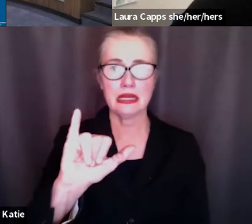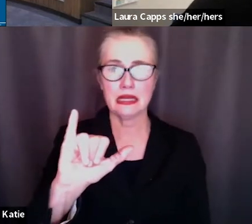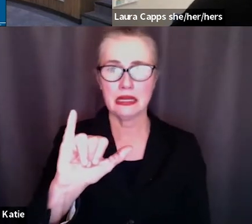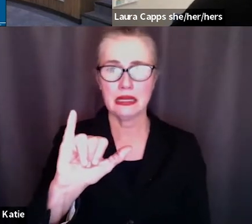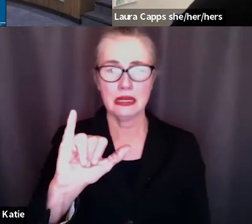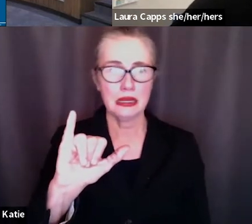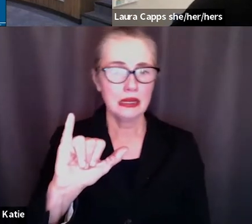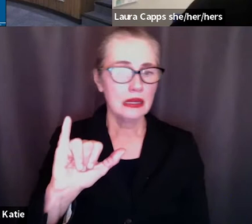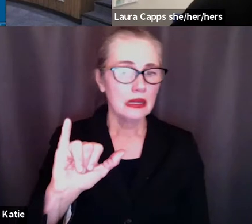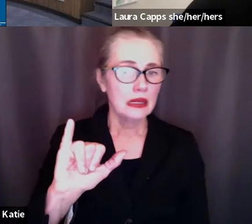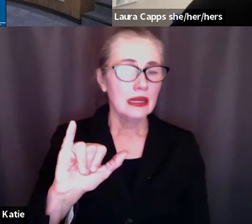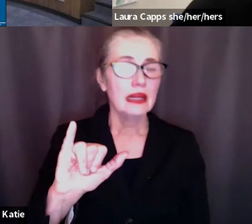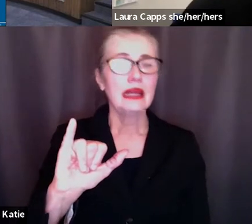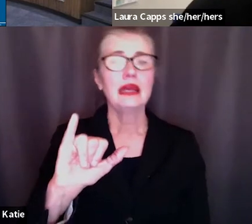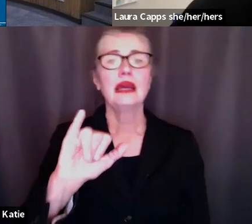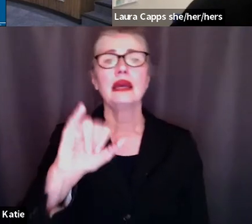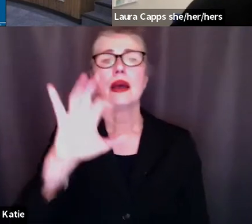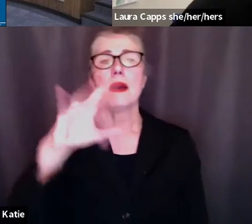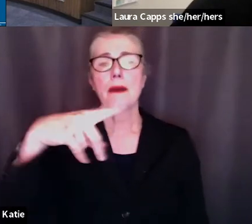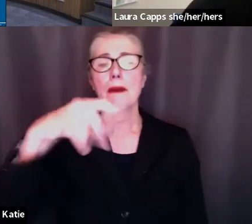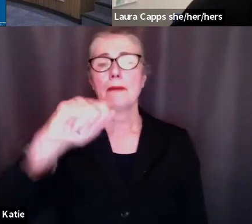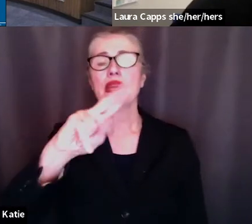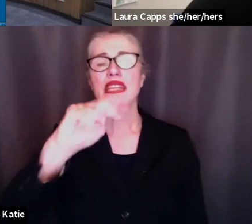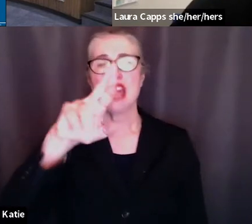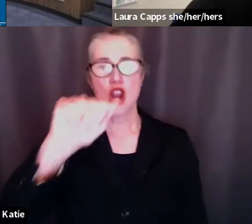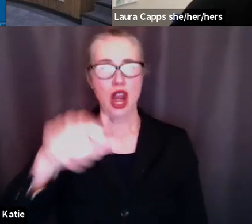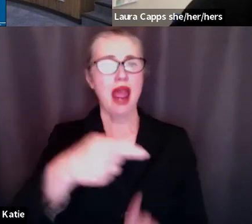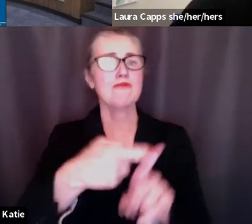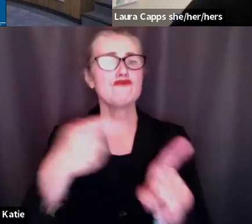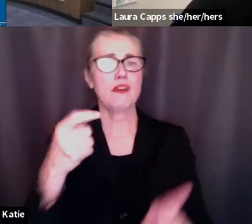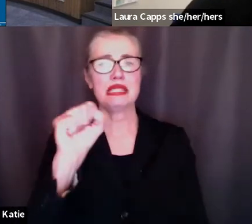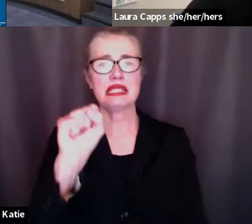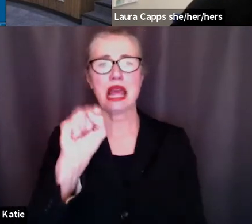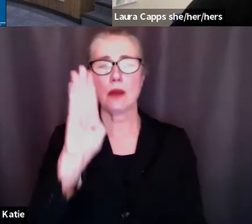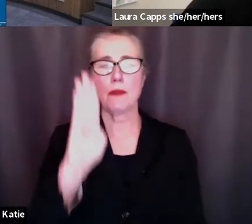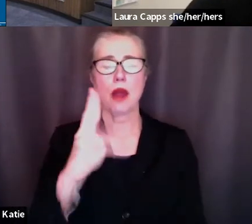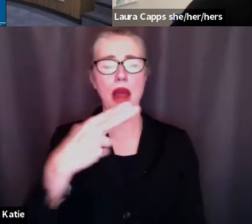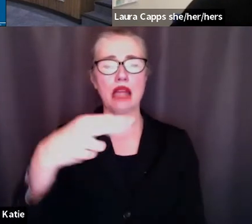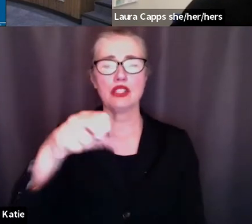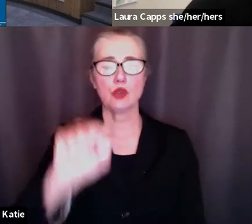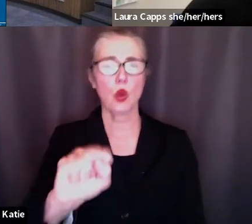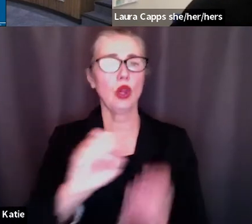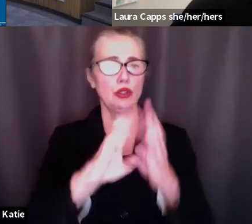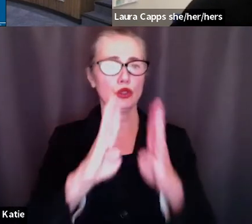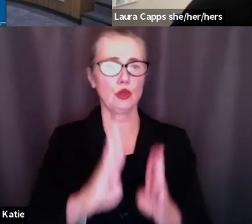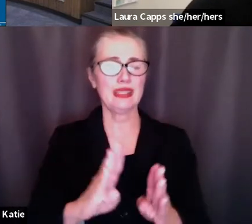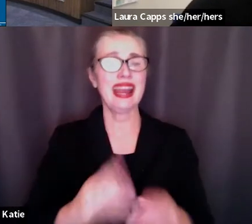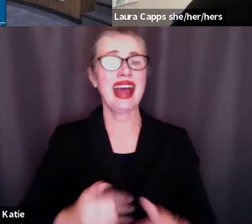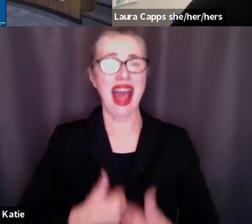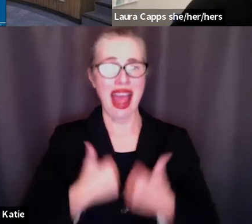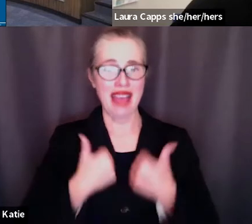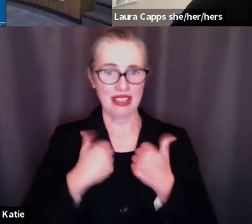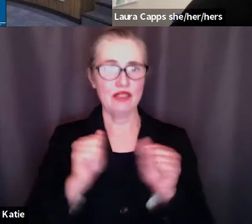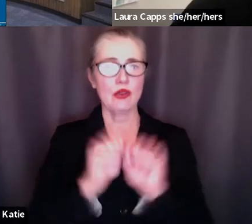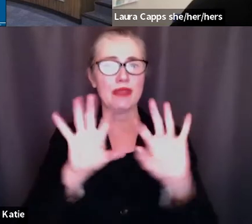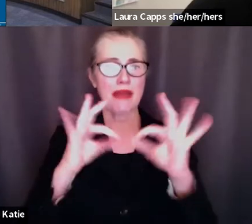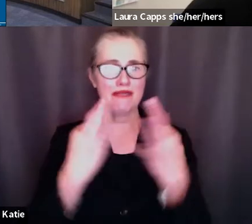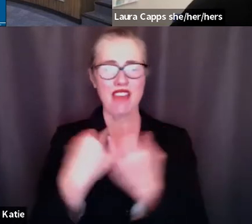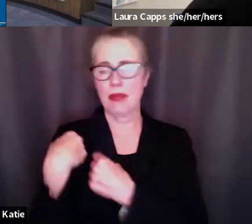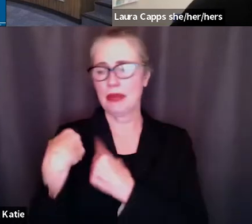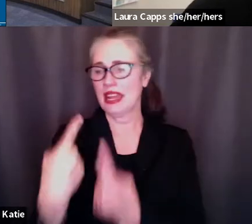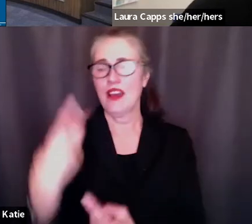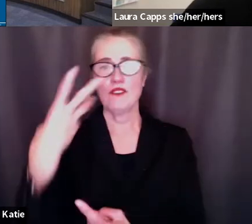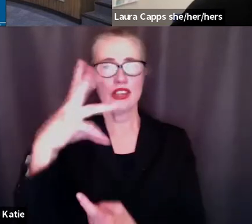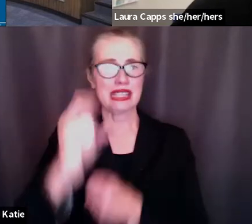hello my name is emily pineda and i'm a student from santa barbara high my family and i have lived in santa barbara for the past 16 years i'm